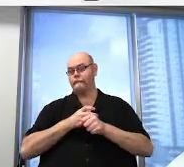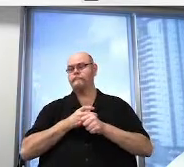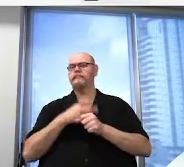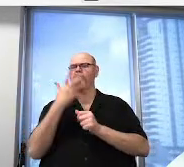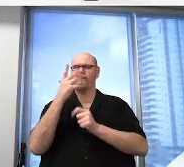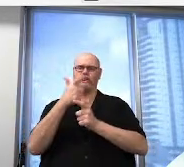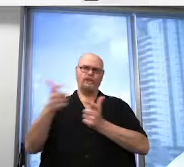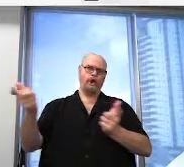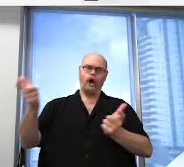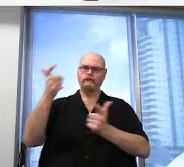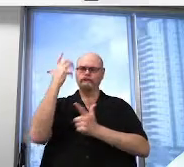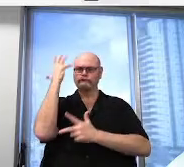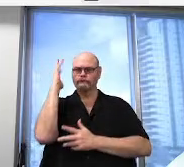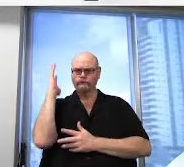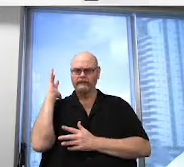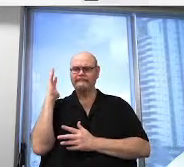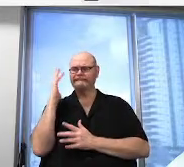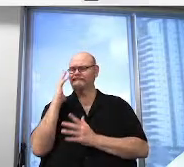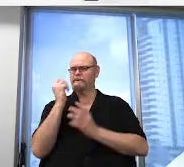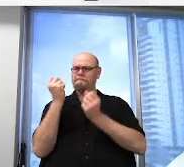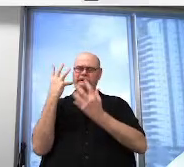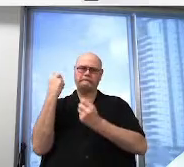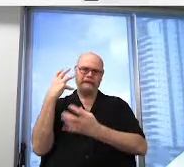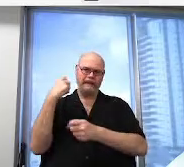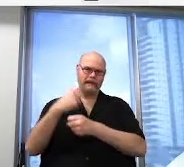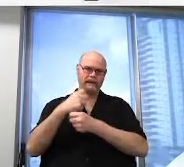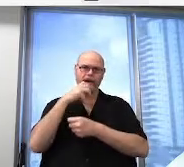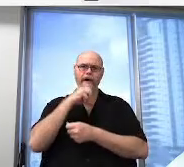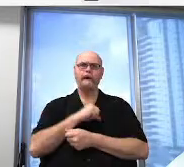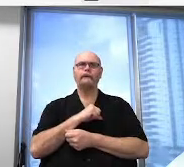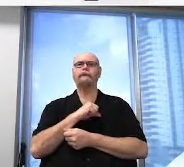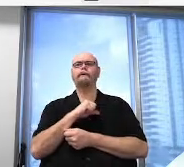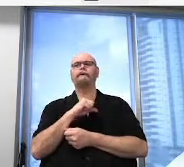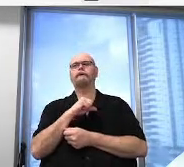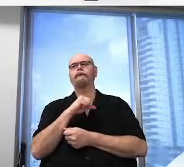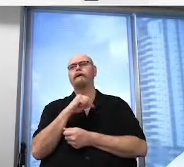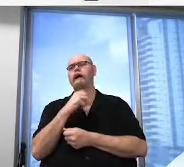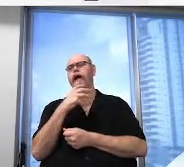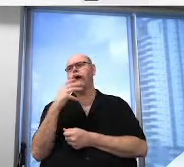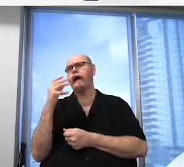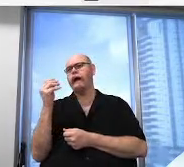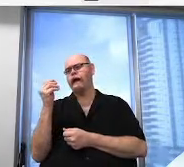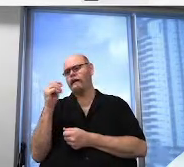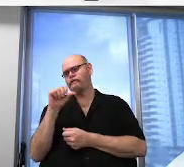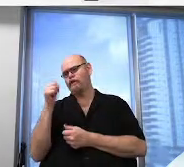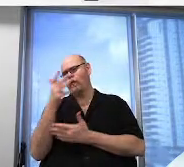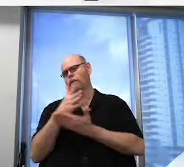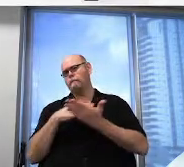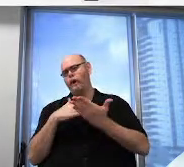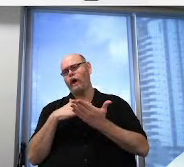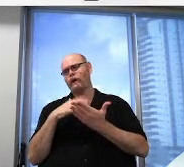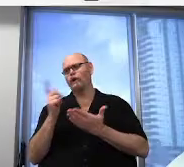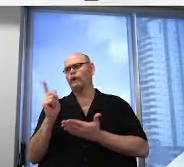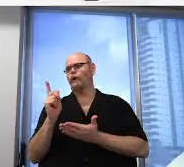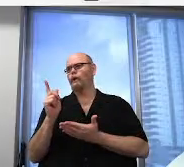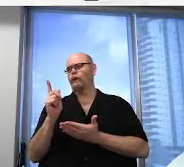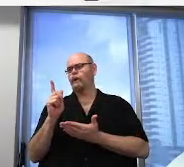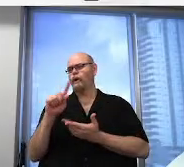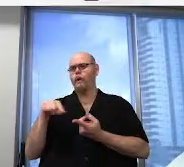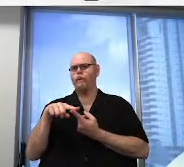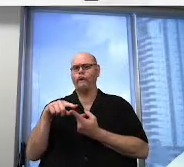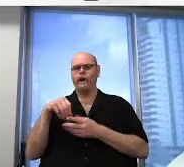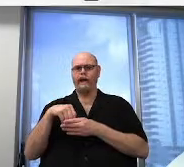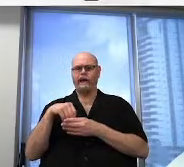Very large trees that have been growing for years and years. And the other part of it is when you're in